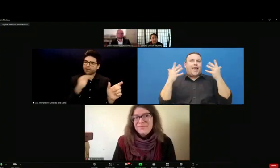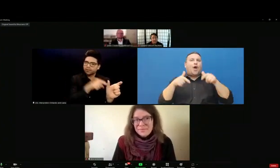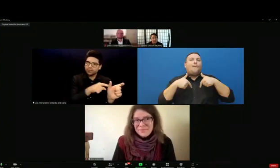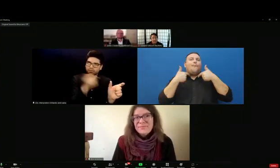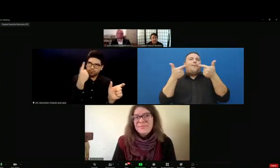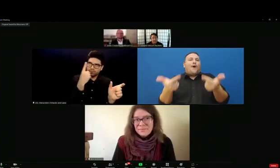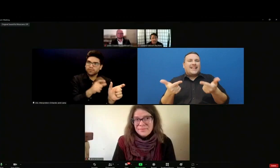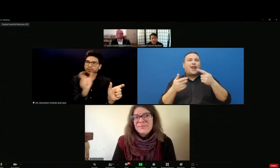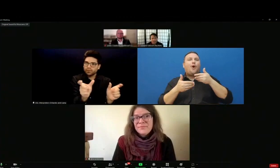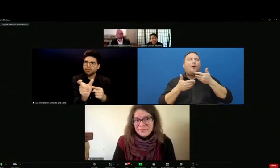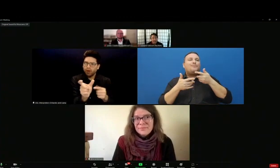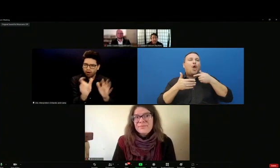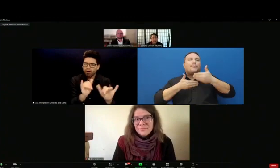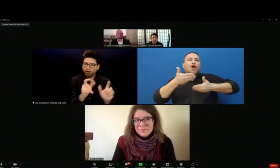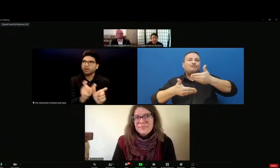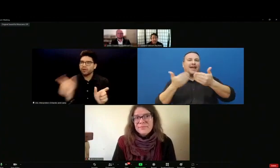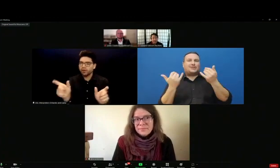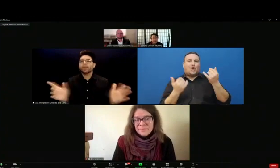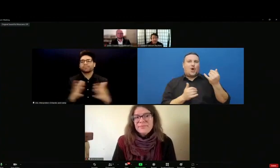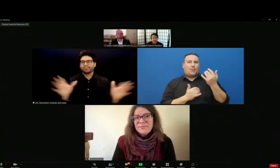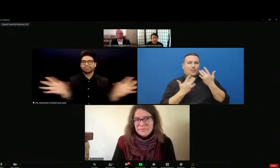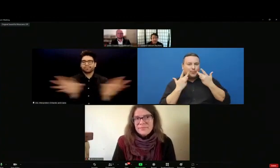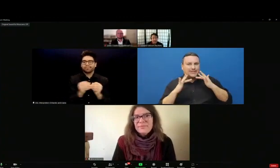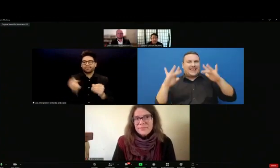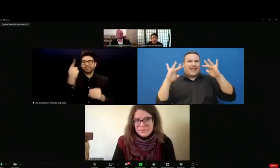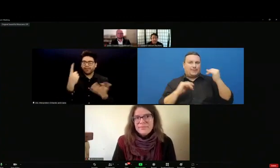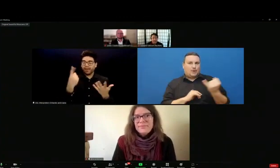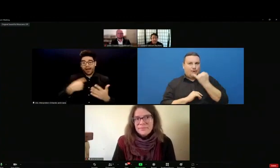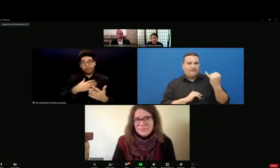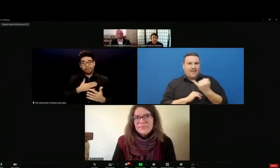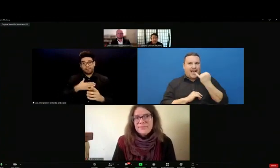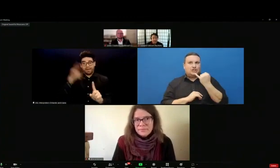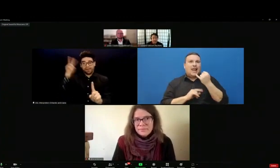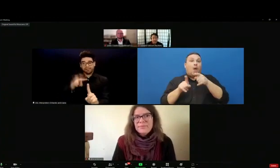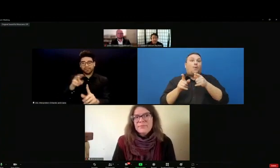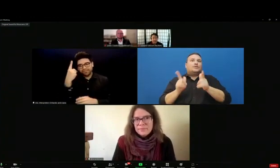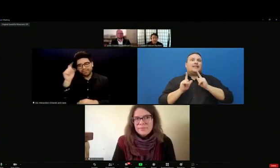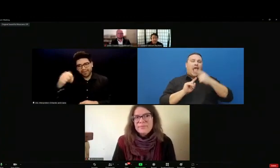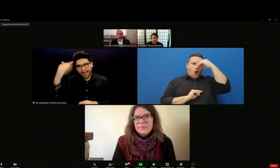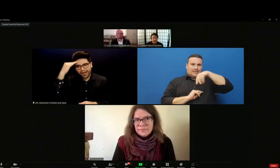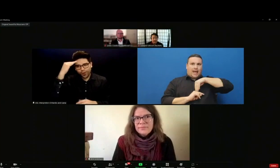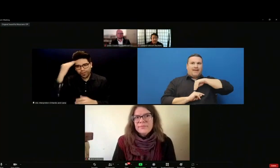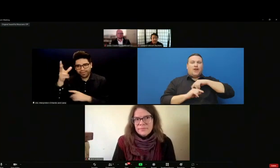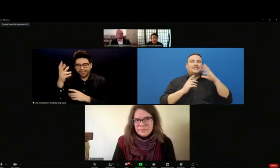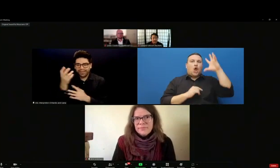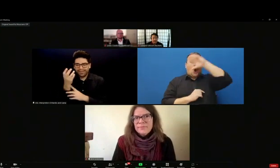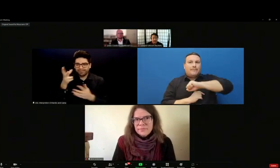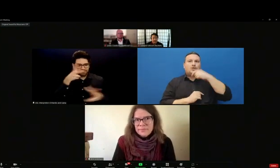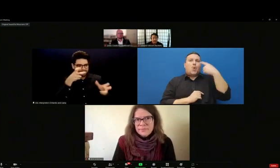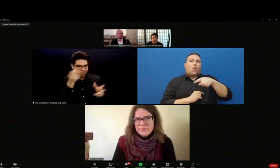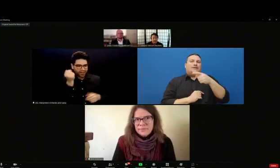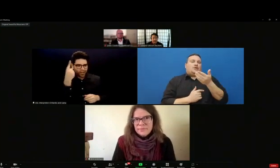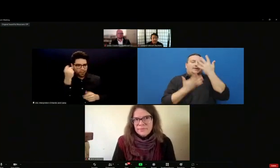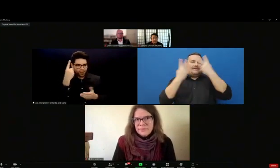same way, I argue, although I am perfectly aware that the comprehension part for this is missing, but I would like to believe that in